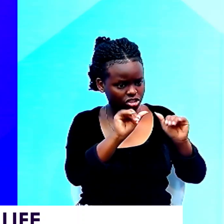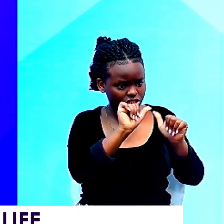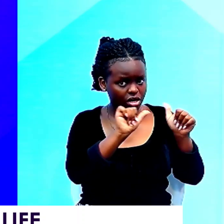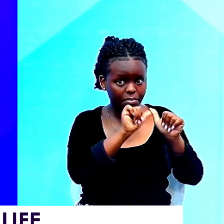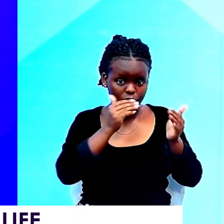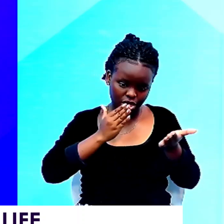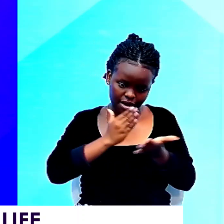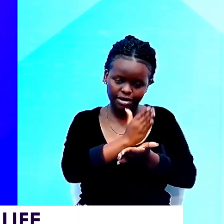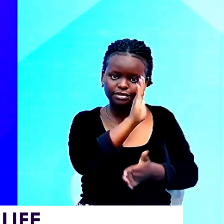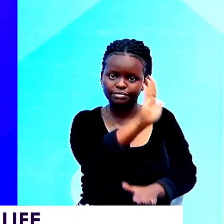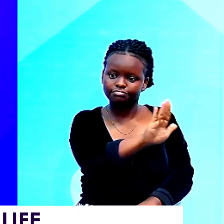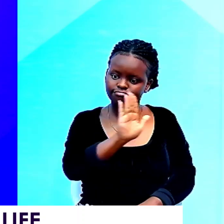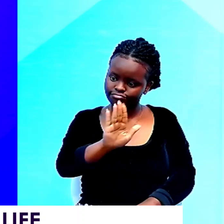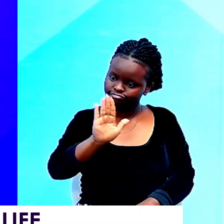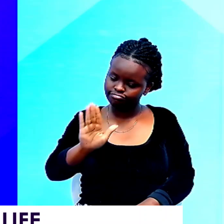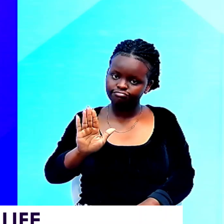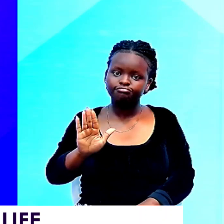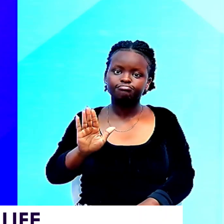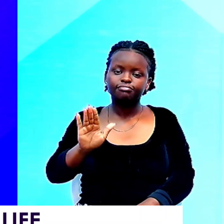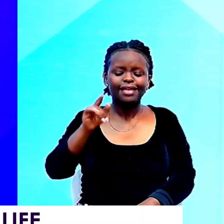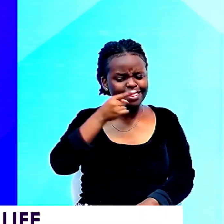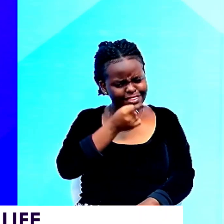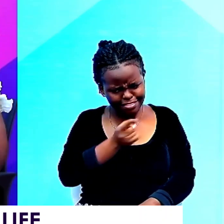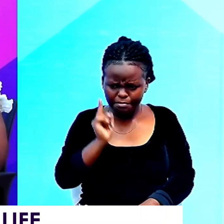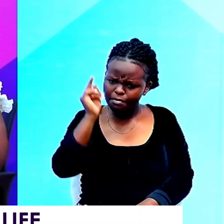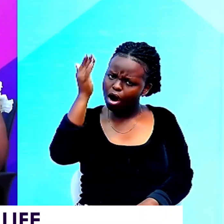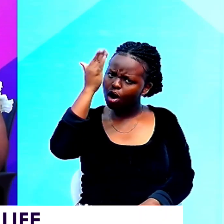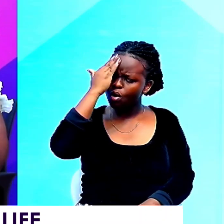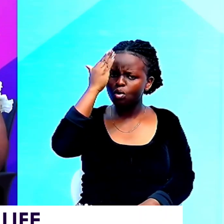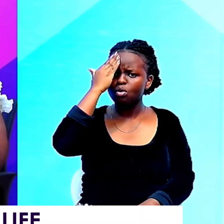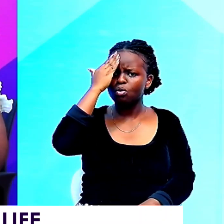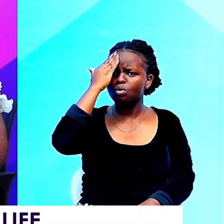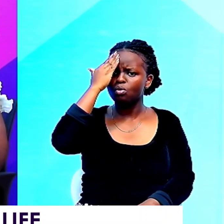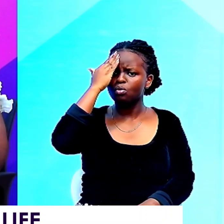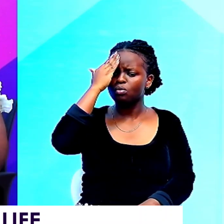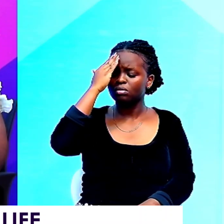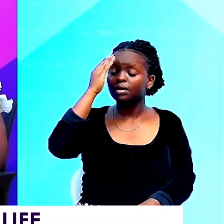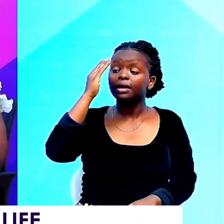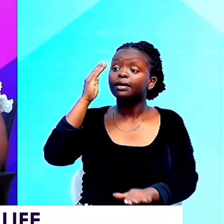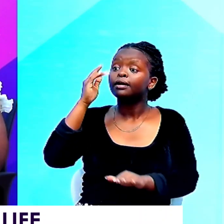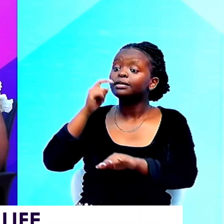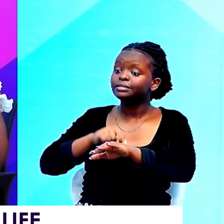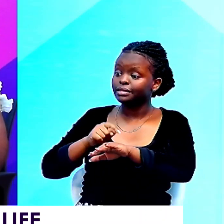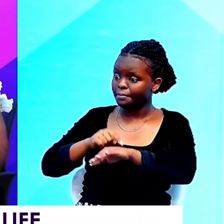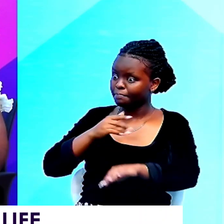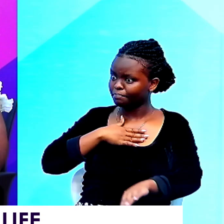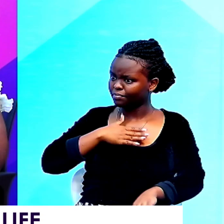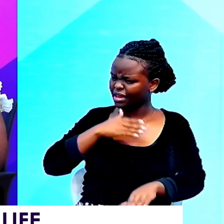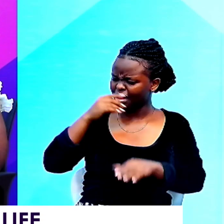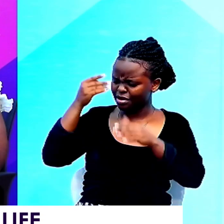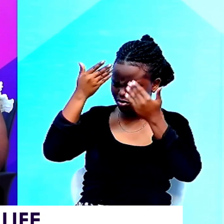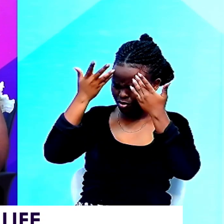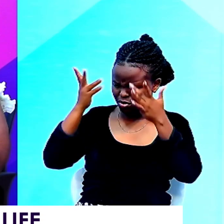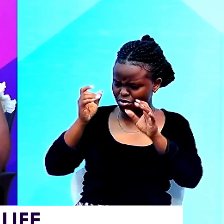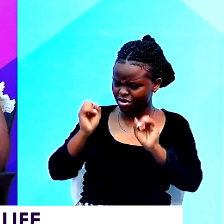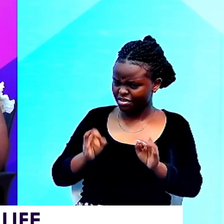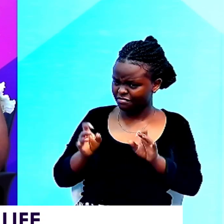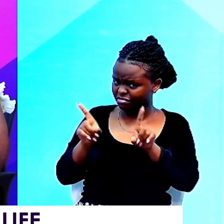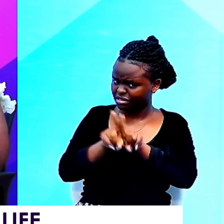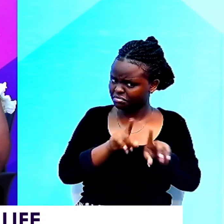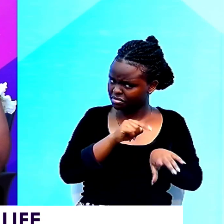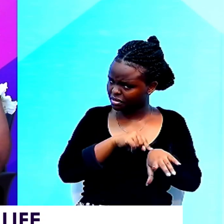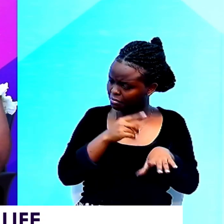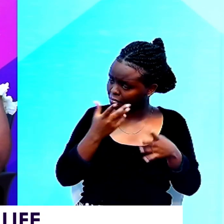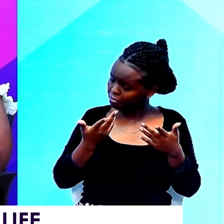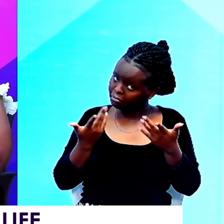know. By the way, during our time, Yes. I don't know whether we share times, but during